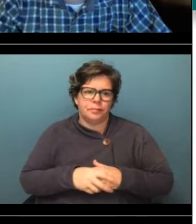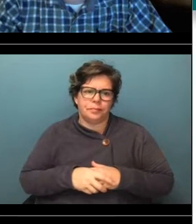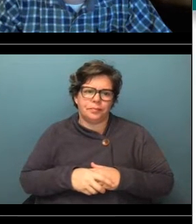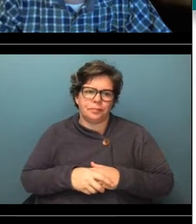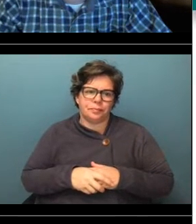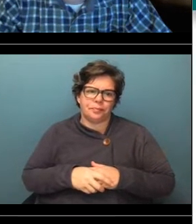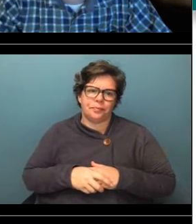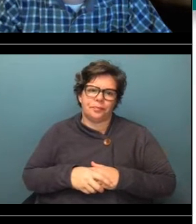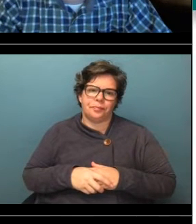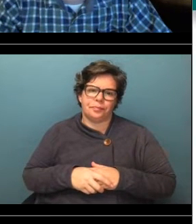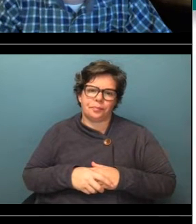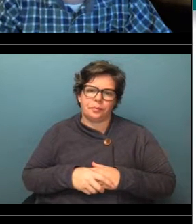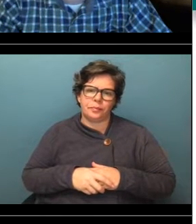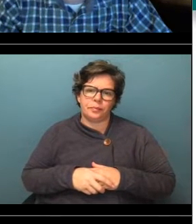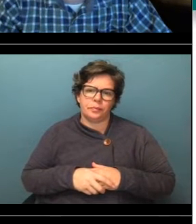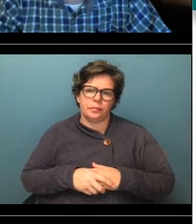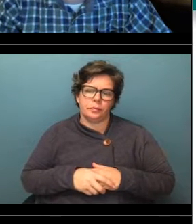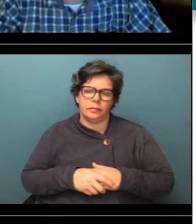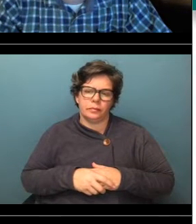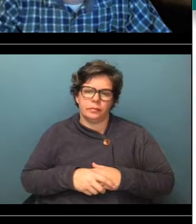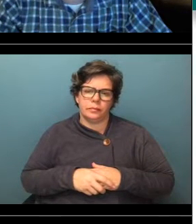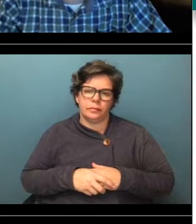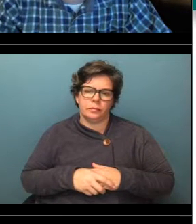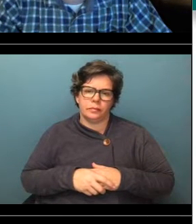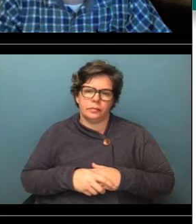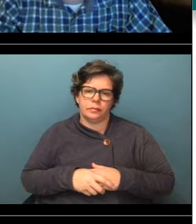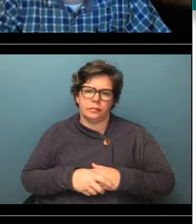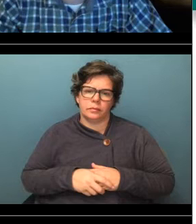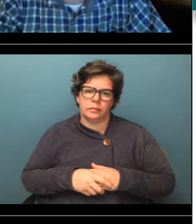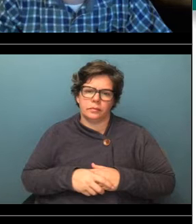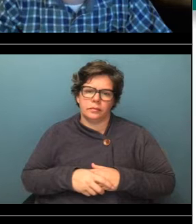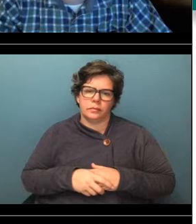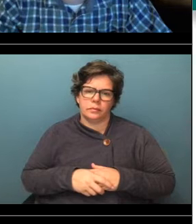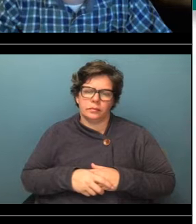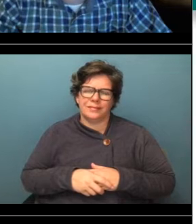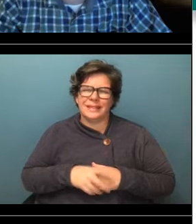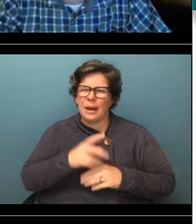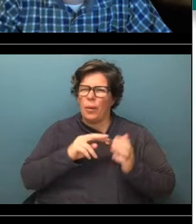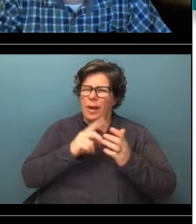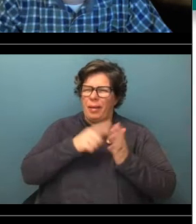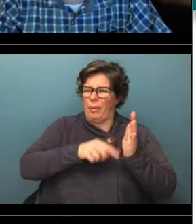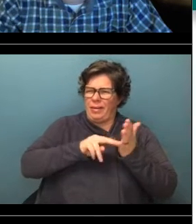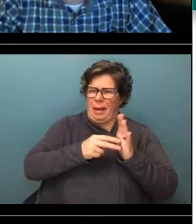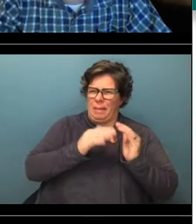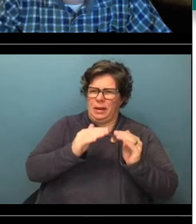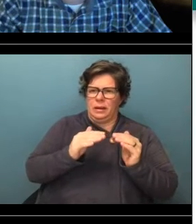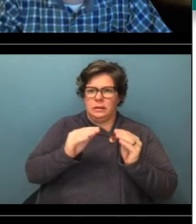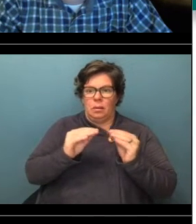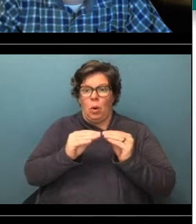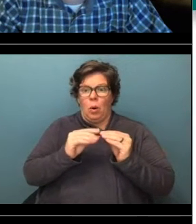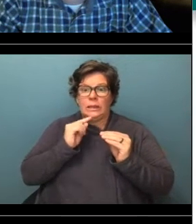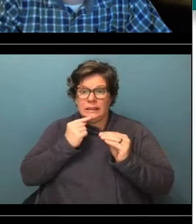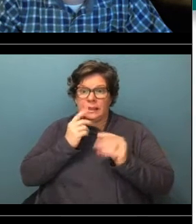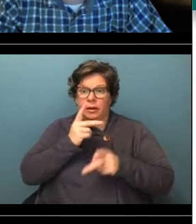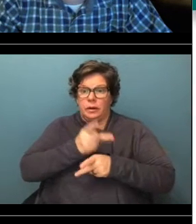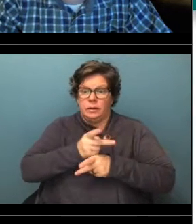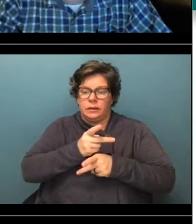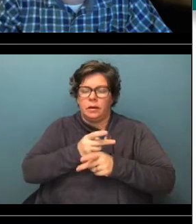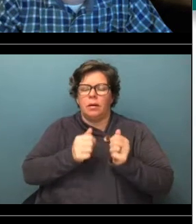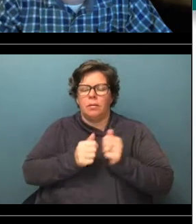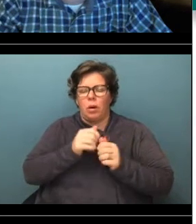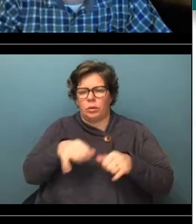All right, and so when we talk about a higher level of care, our most common